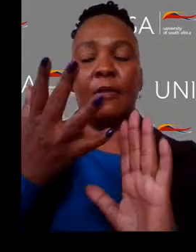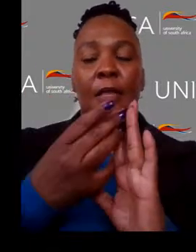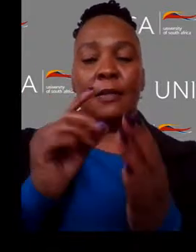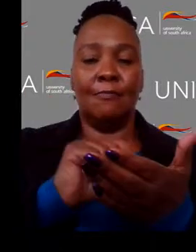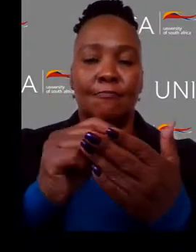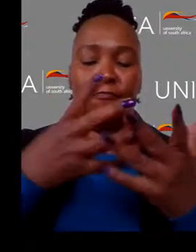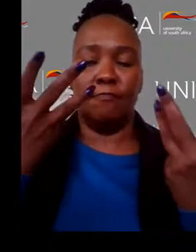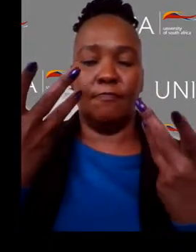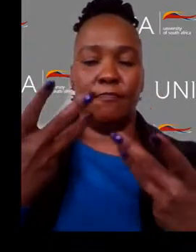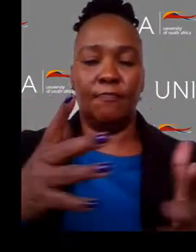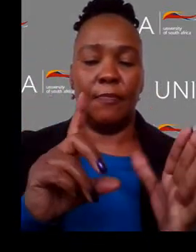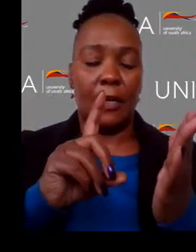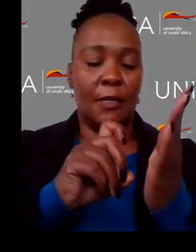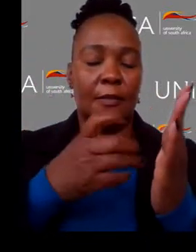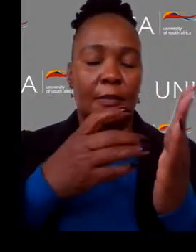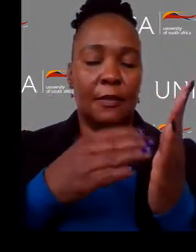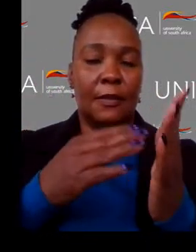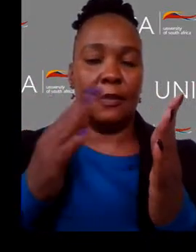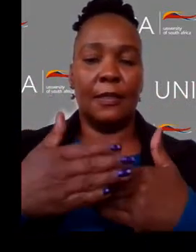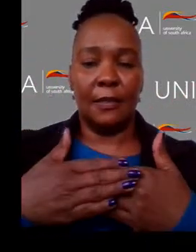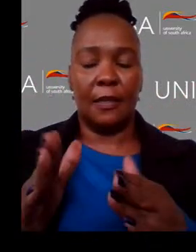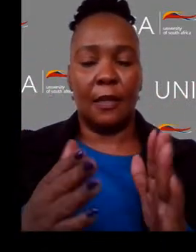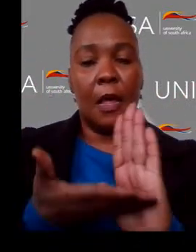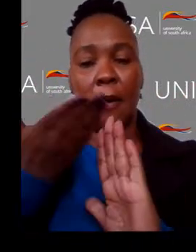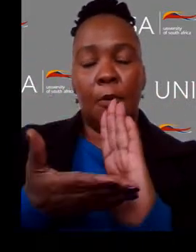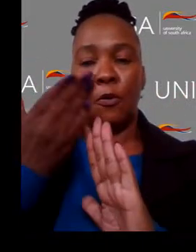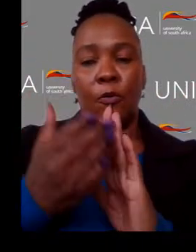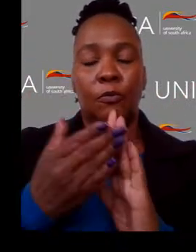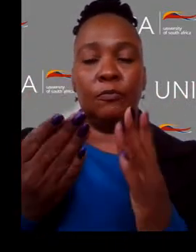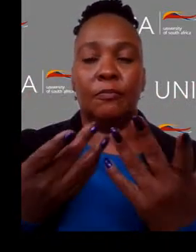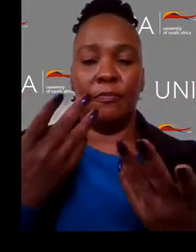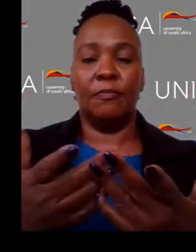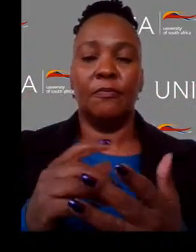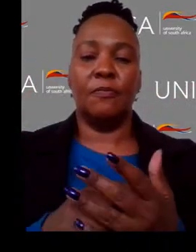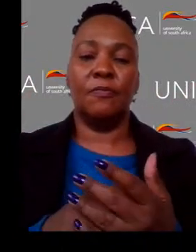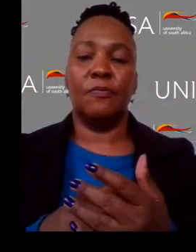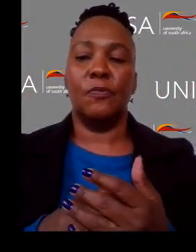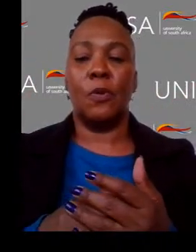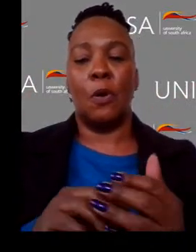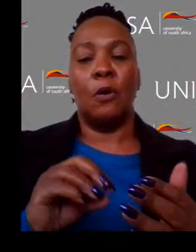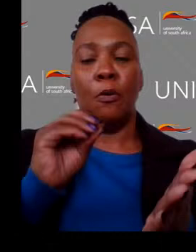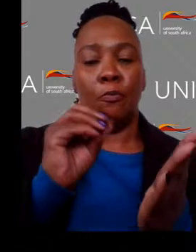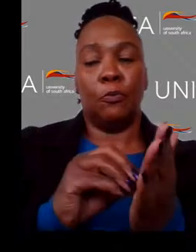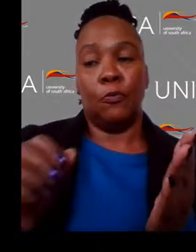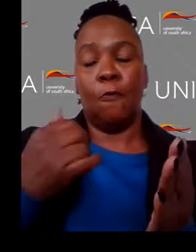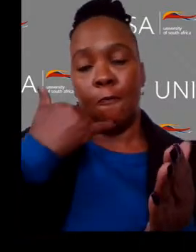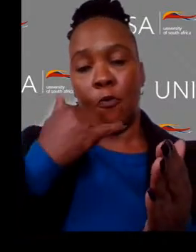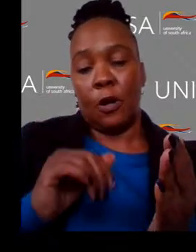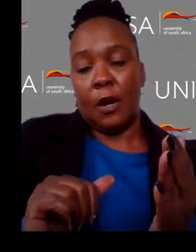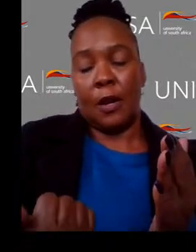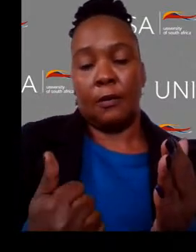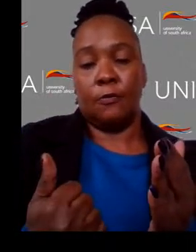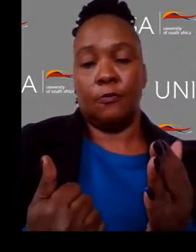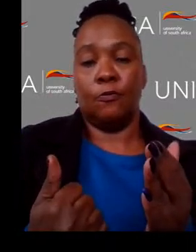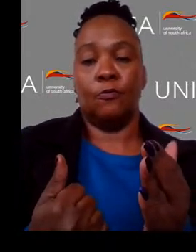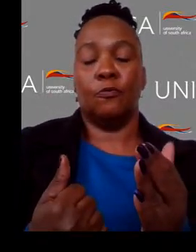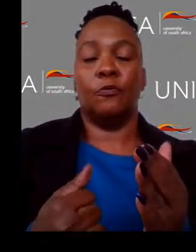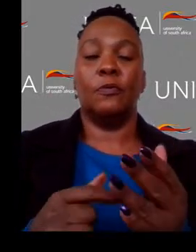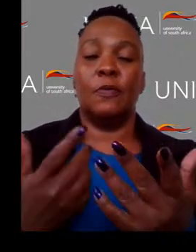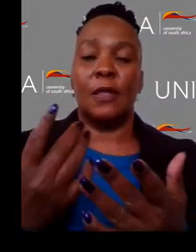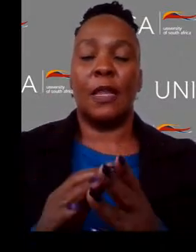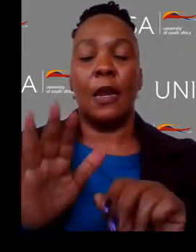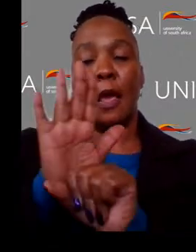You click on the Start Upload button. Again, you just put your phone next to you, the upload in the